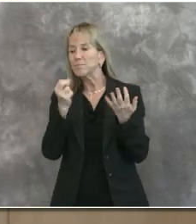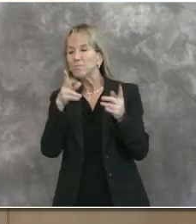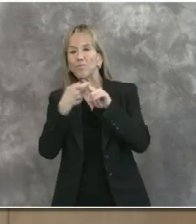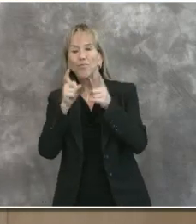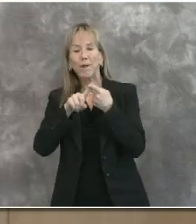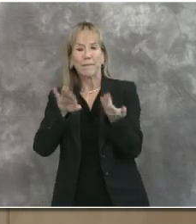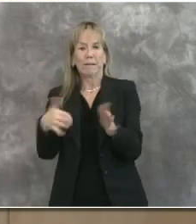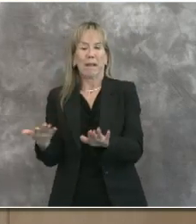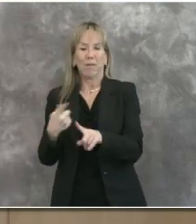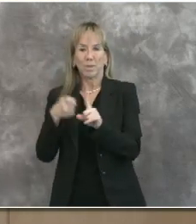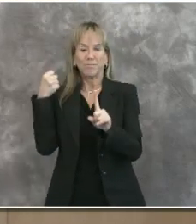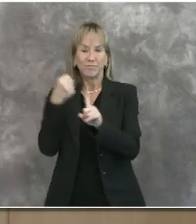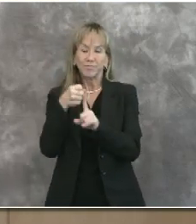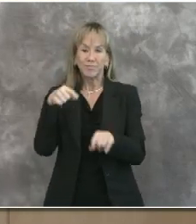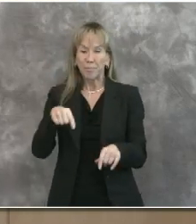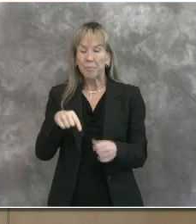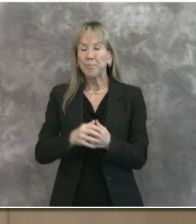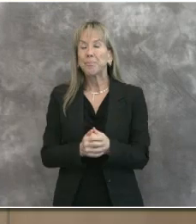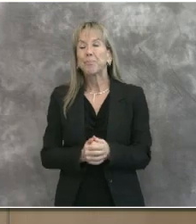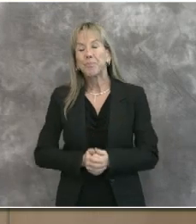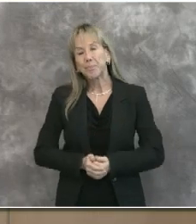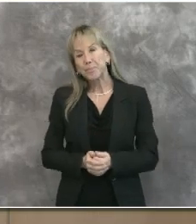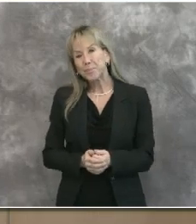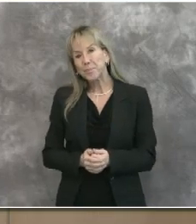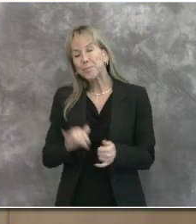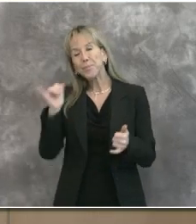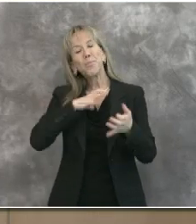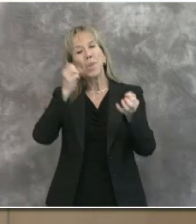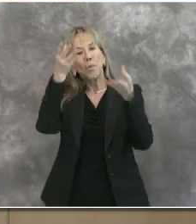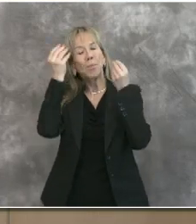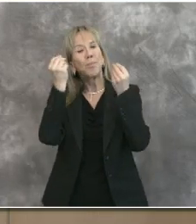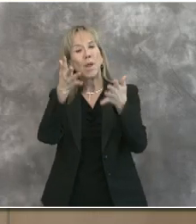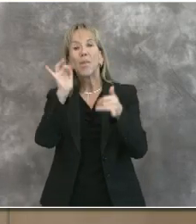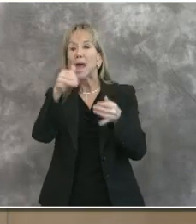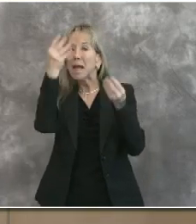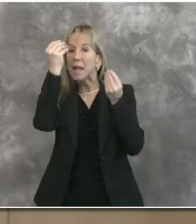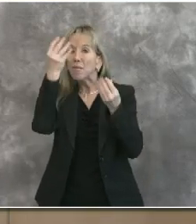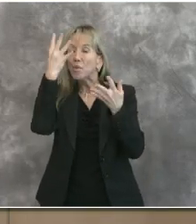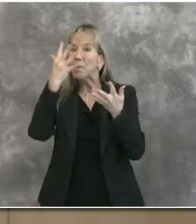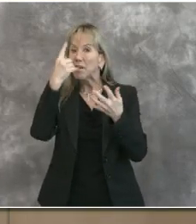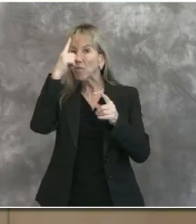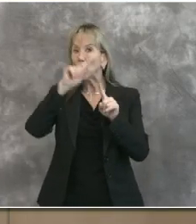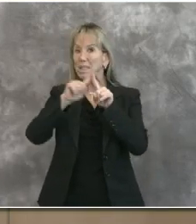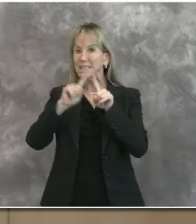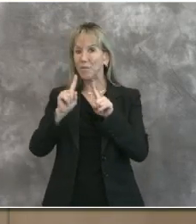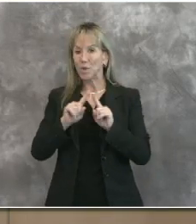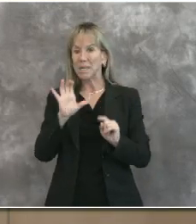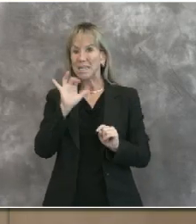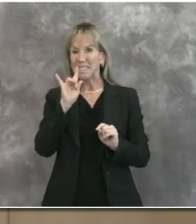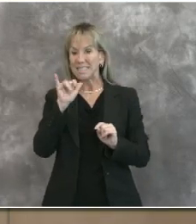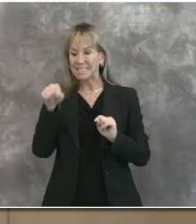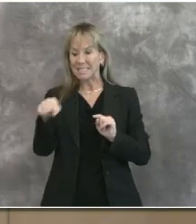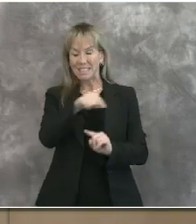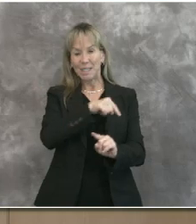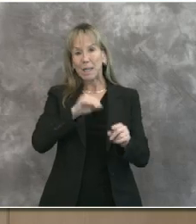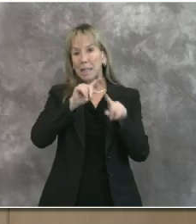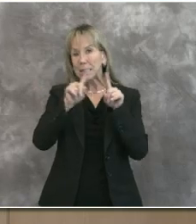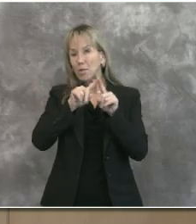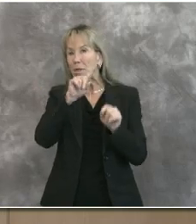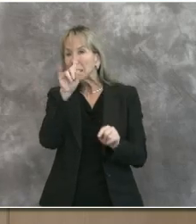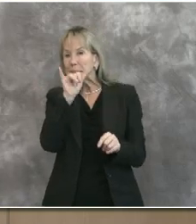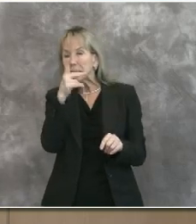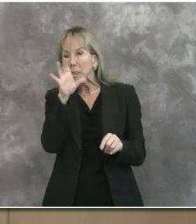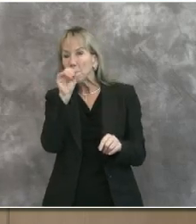have data on cities and the unincorporated area, and also zip codes that we have published in terms